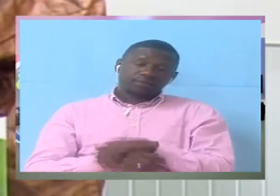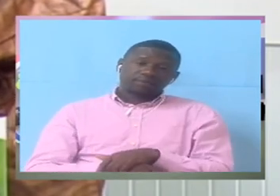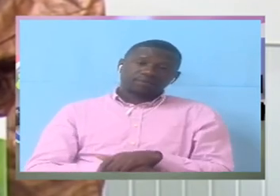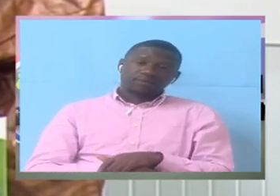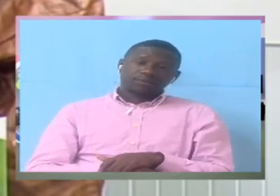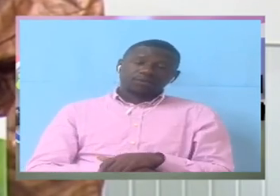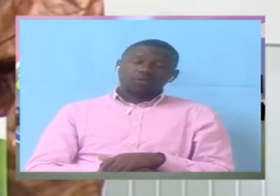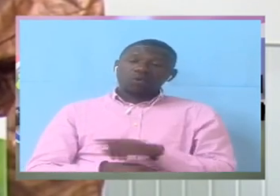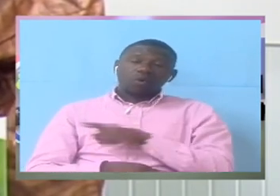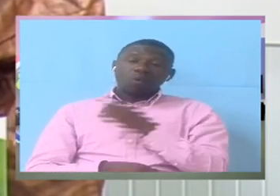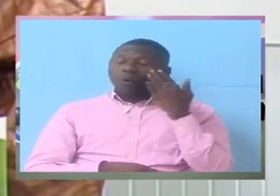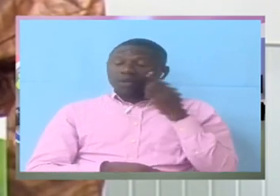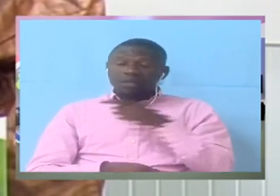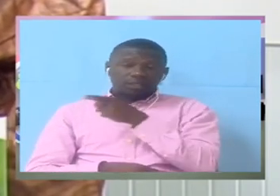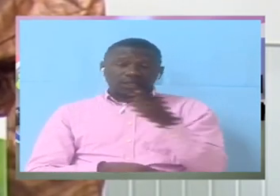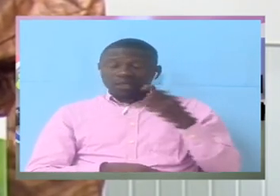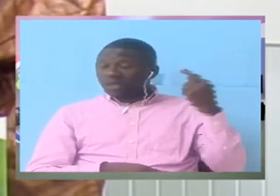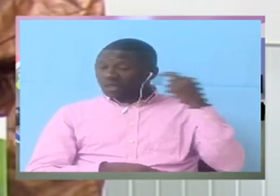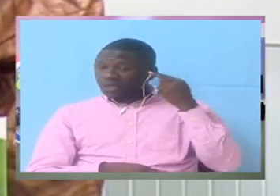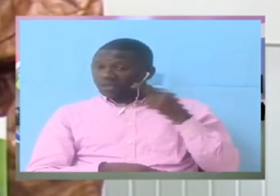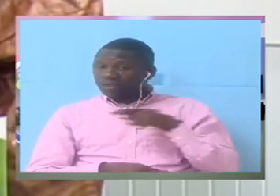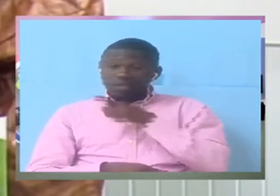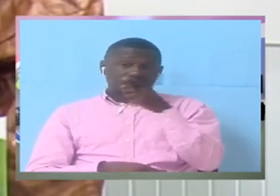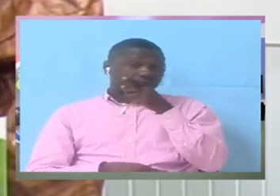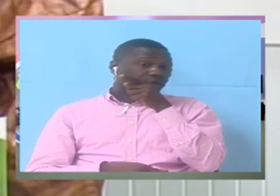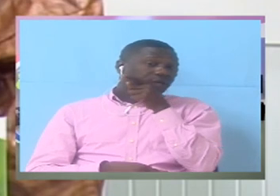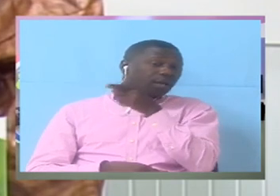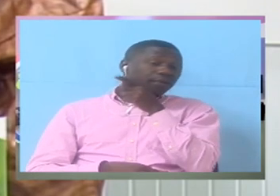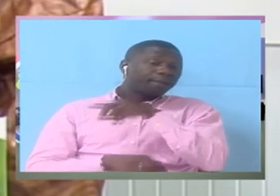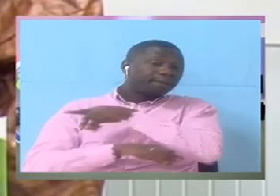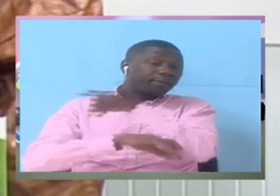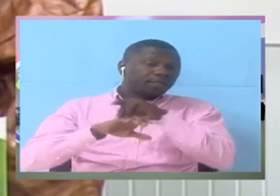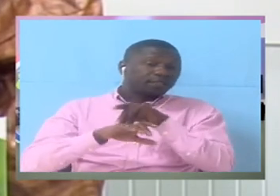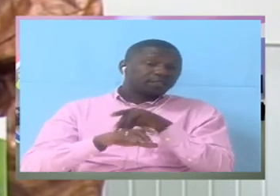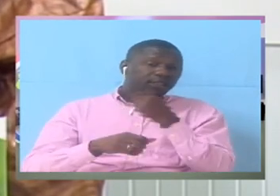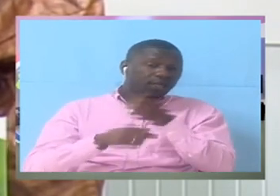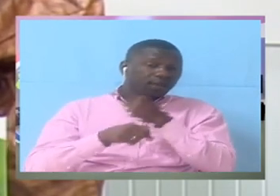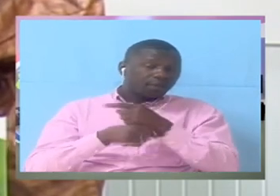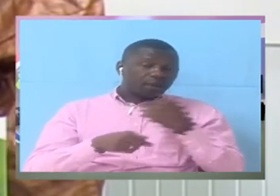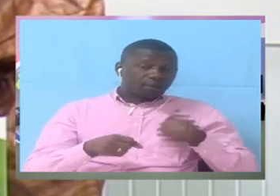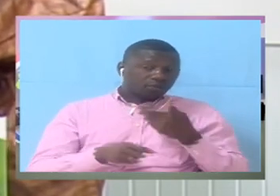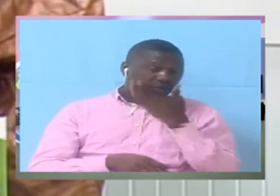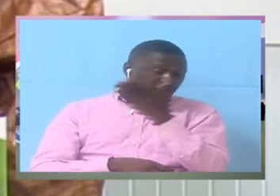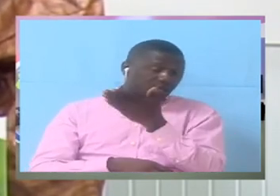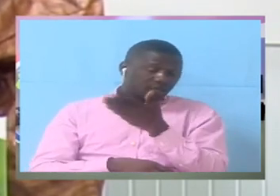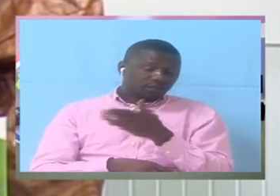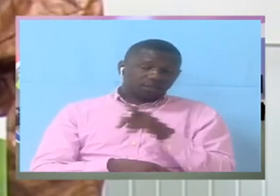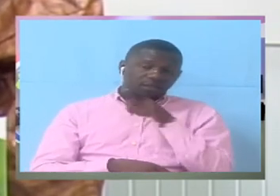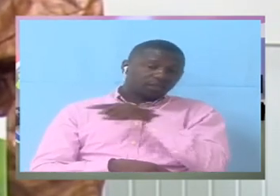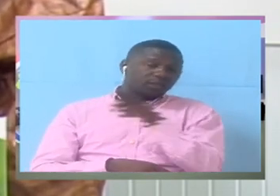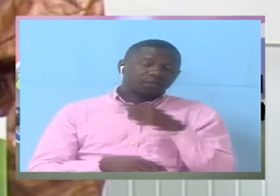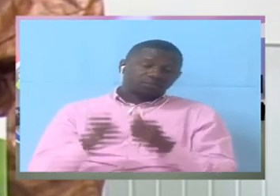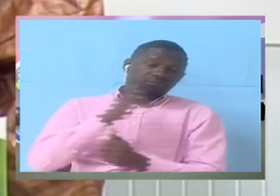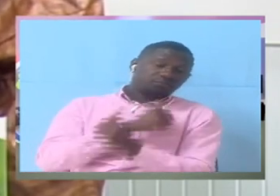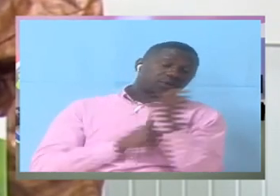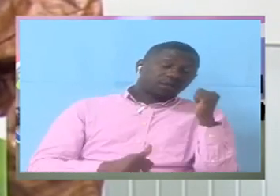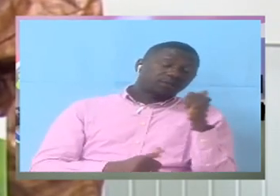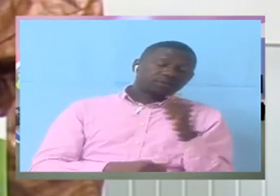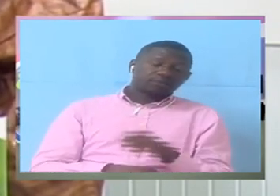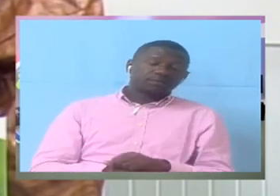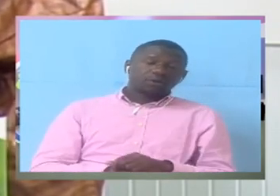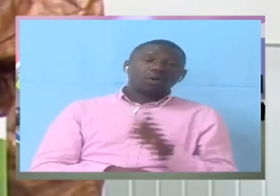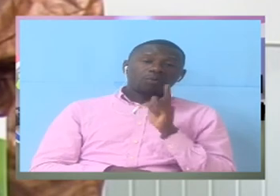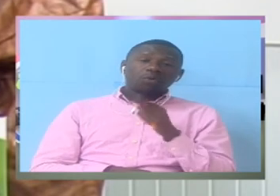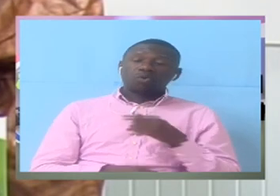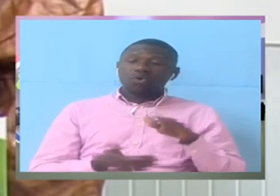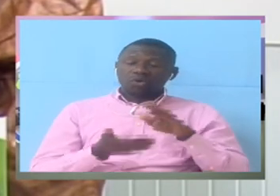Gambian ole bejana. When they heard that place there are Gambians there, they went back. Karu olun fanang olun nengaje. But on that